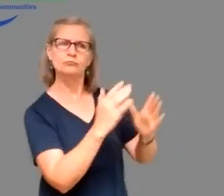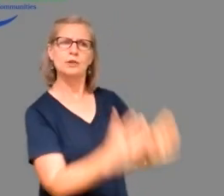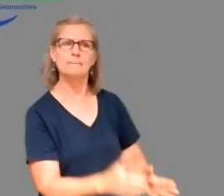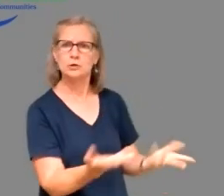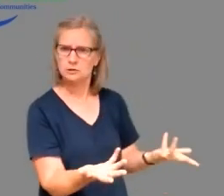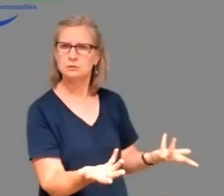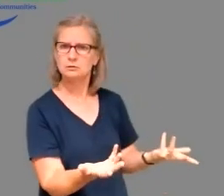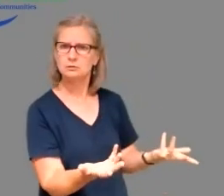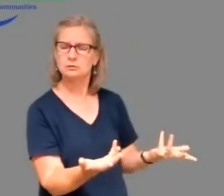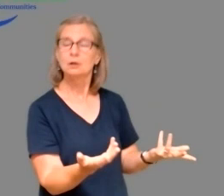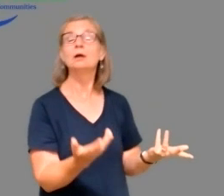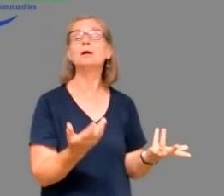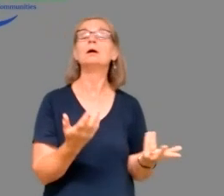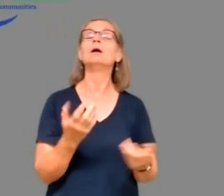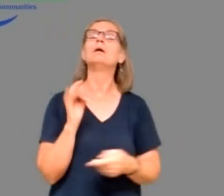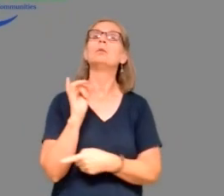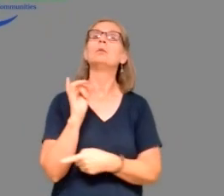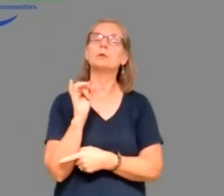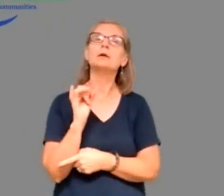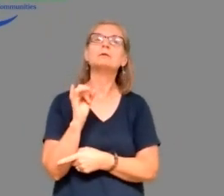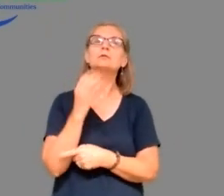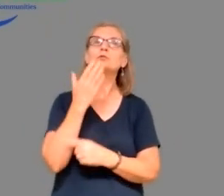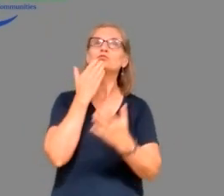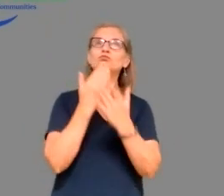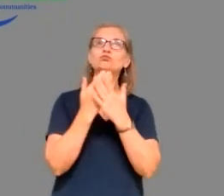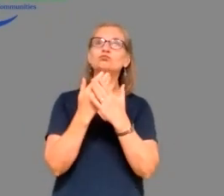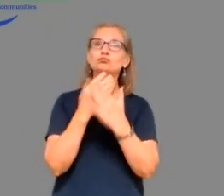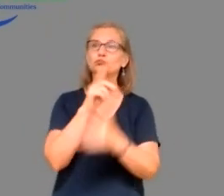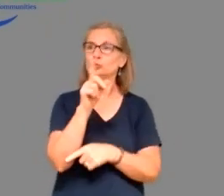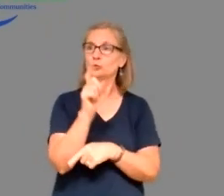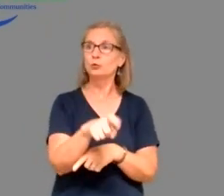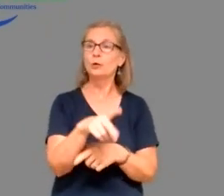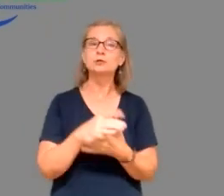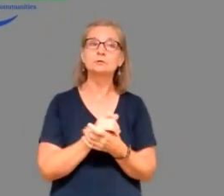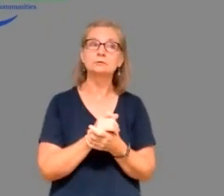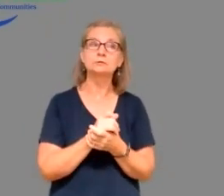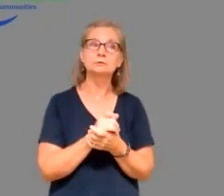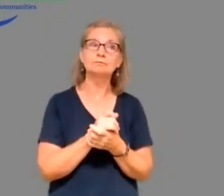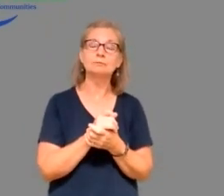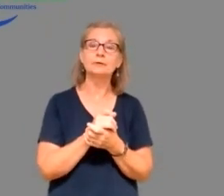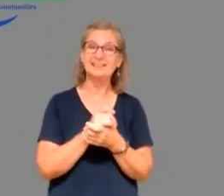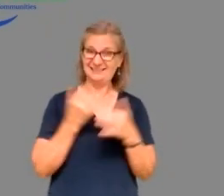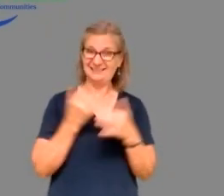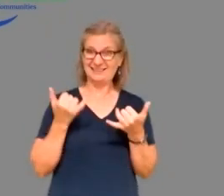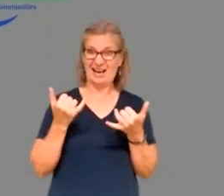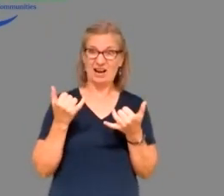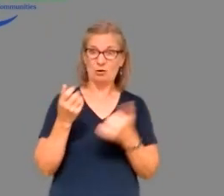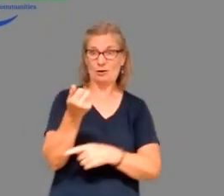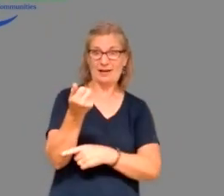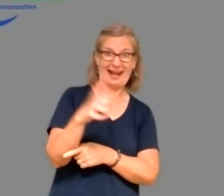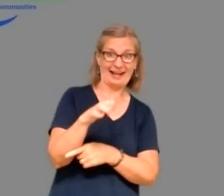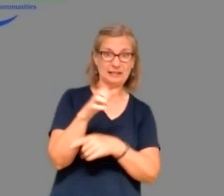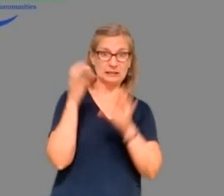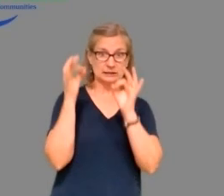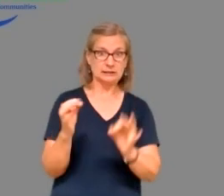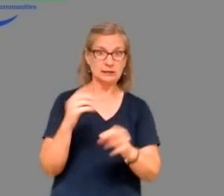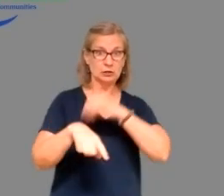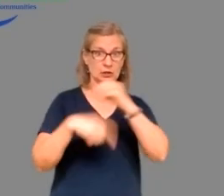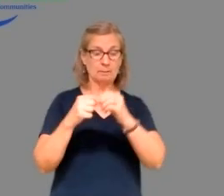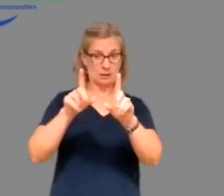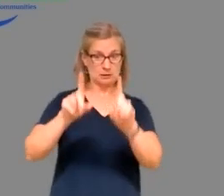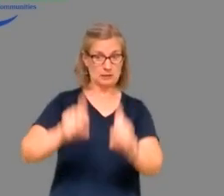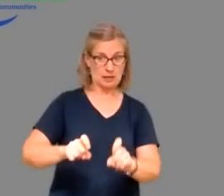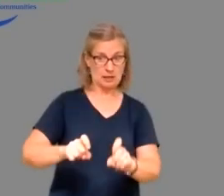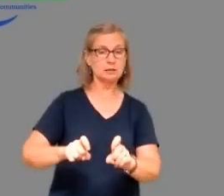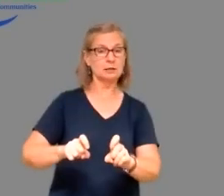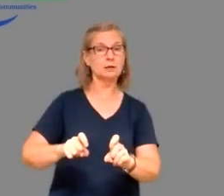So that's a good question. I mean, still at this point, any decision about being tested is between you and your primary